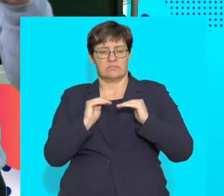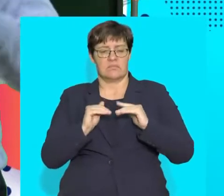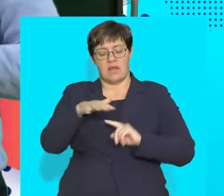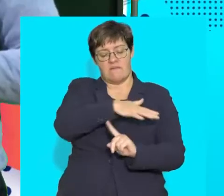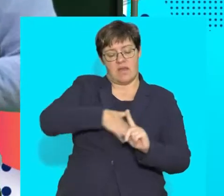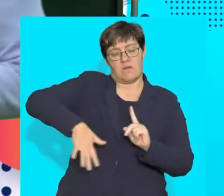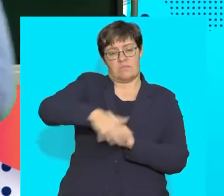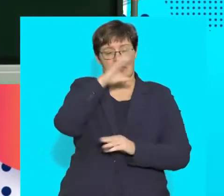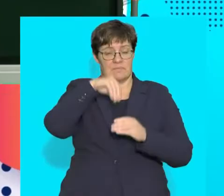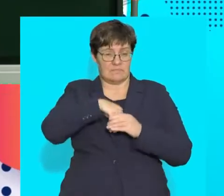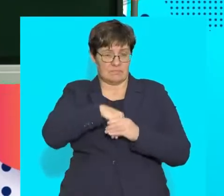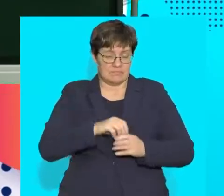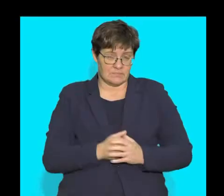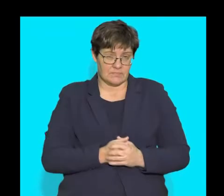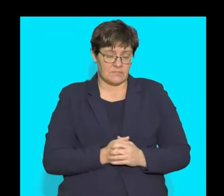internal environment.